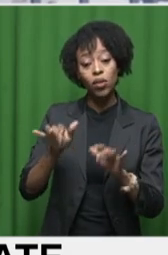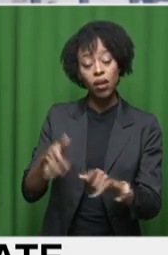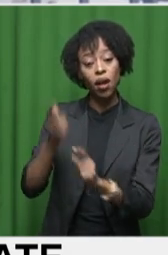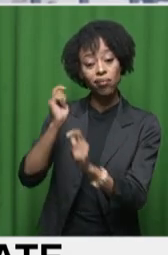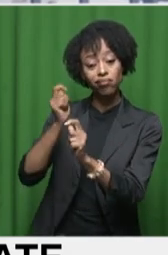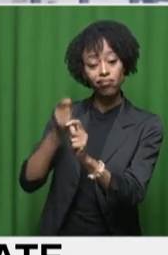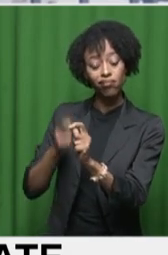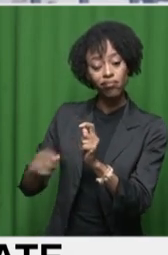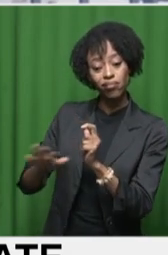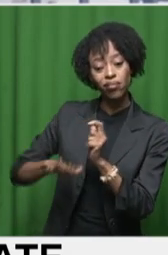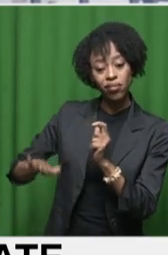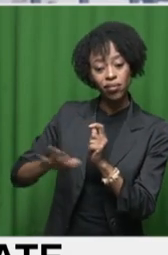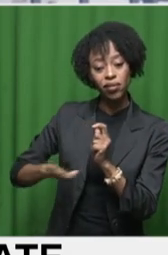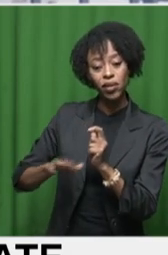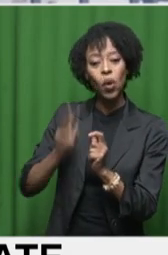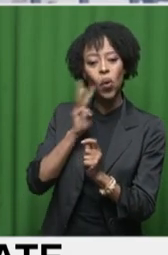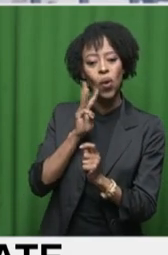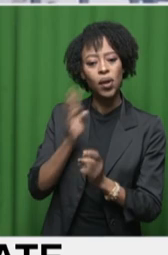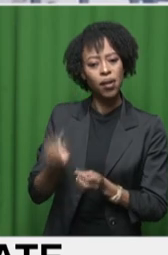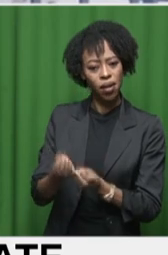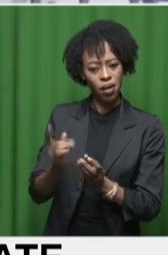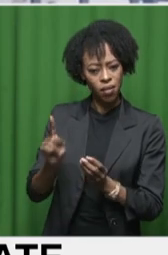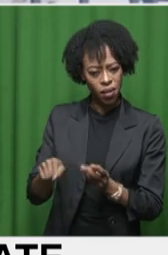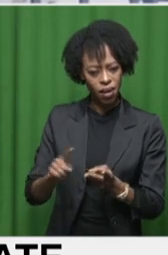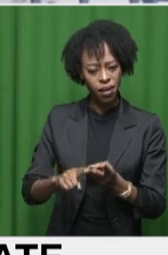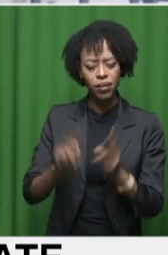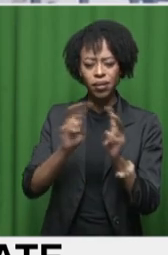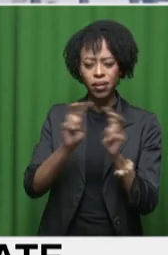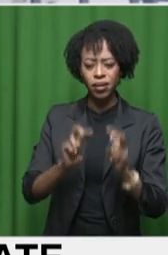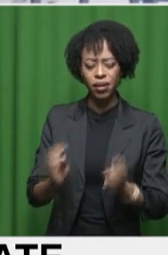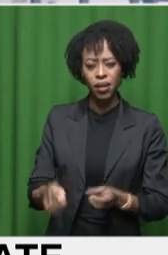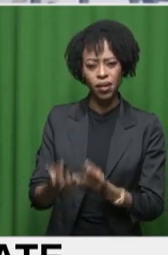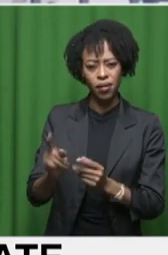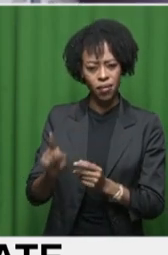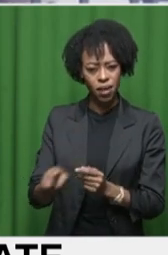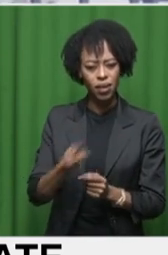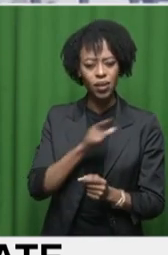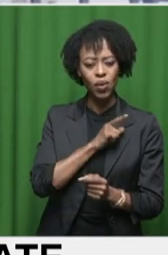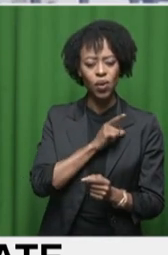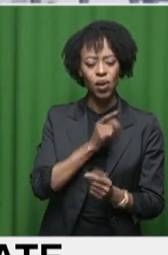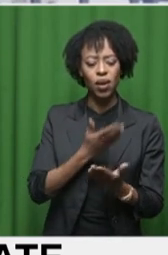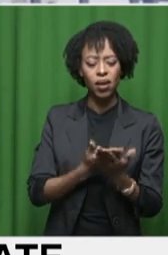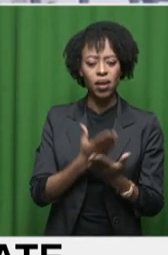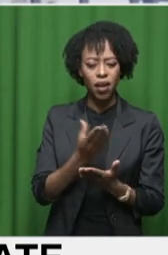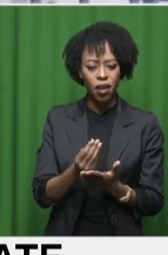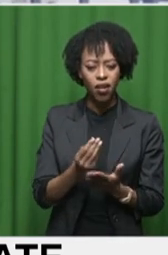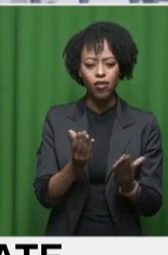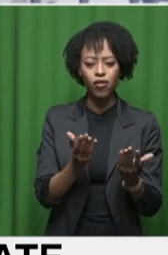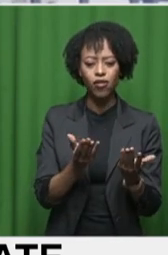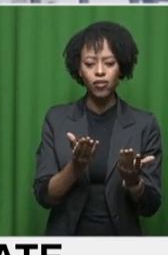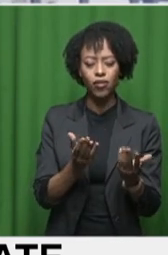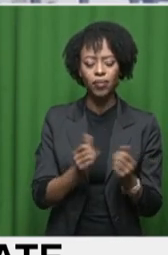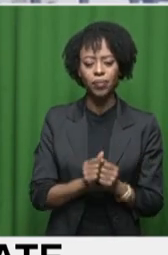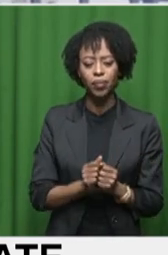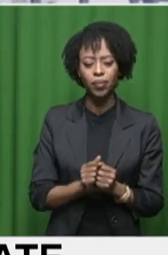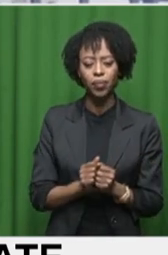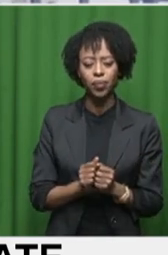sheds should get water and electricity so that they can live. Our schools should